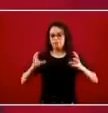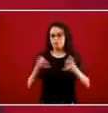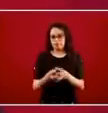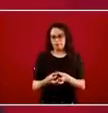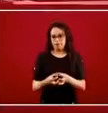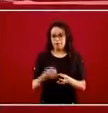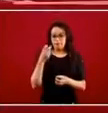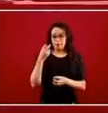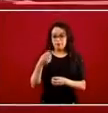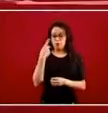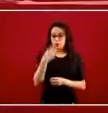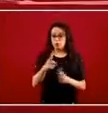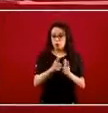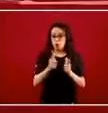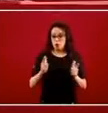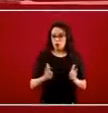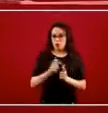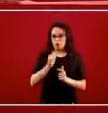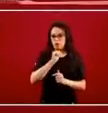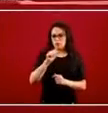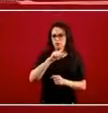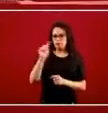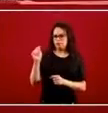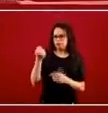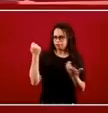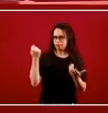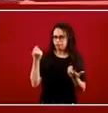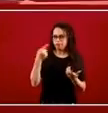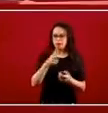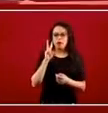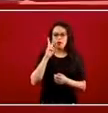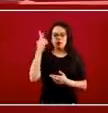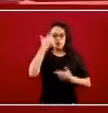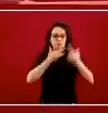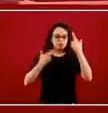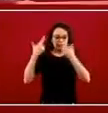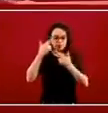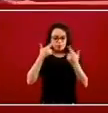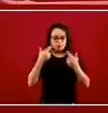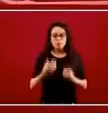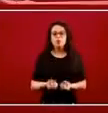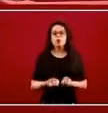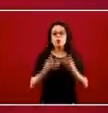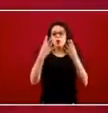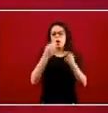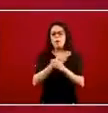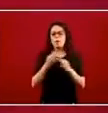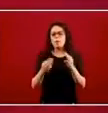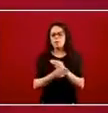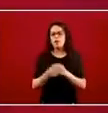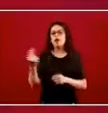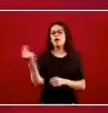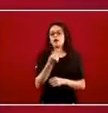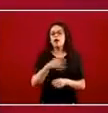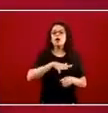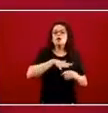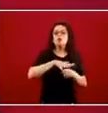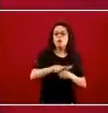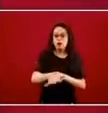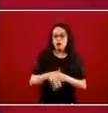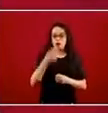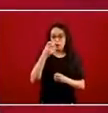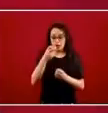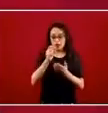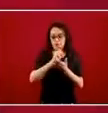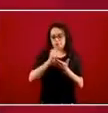So we have created general groups and on subgroups that whose purpose